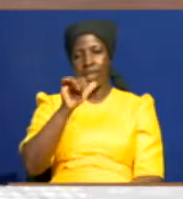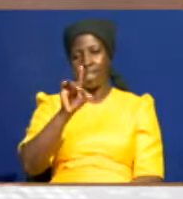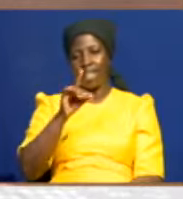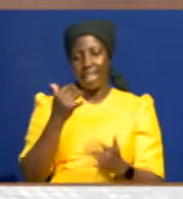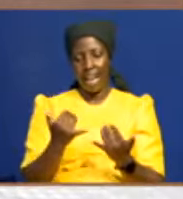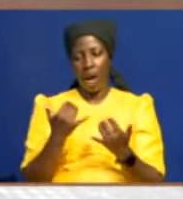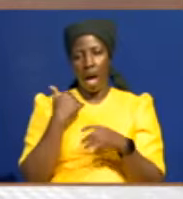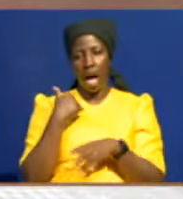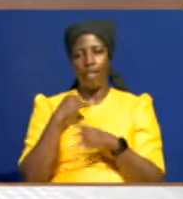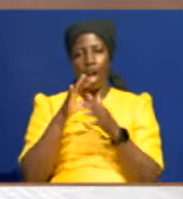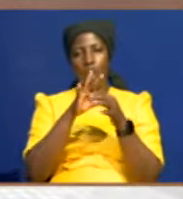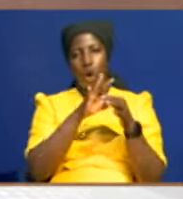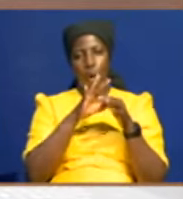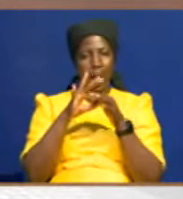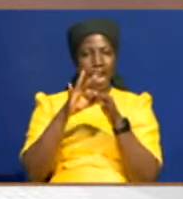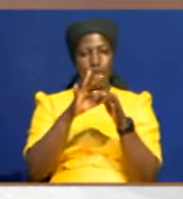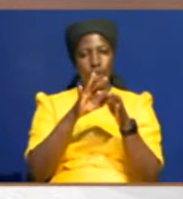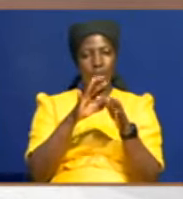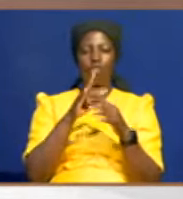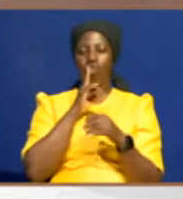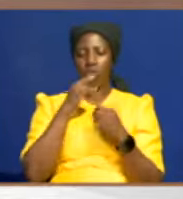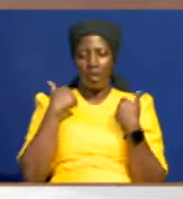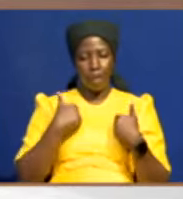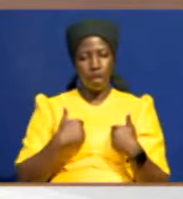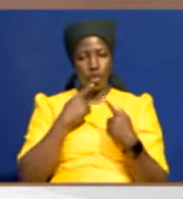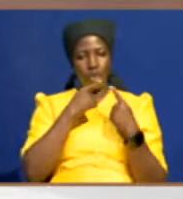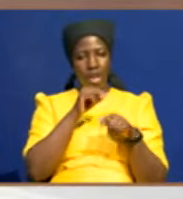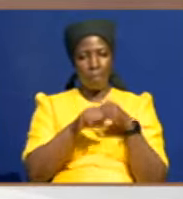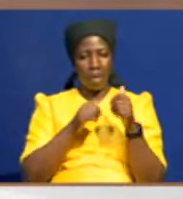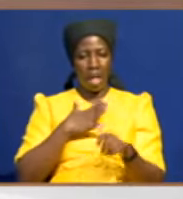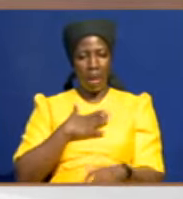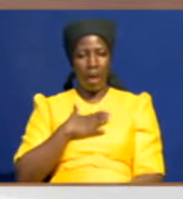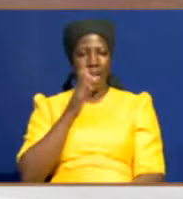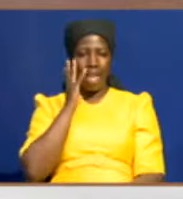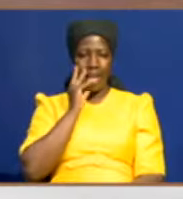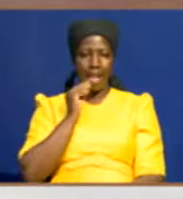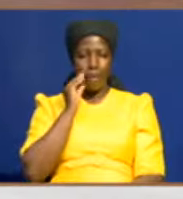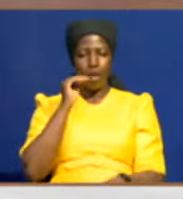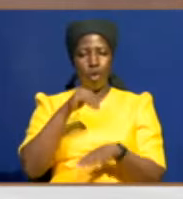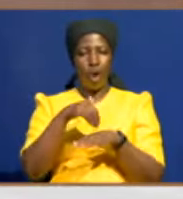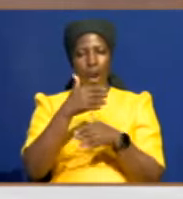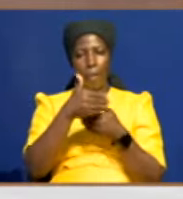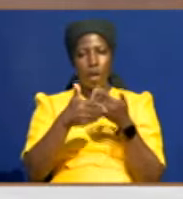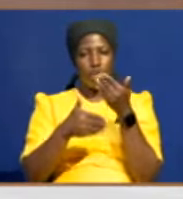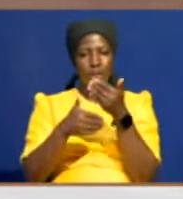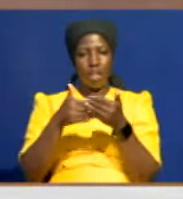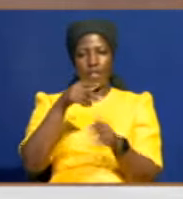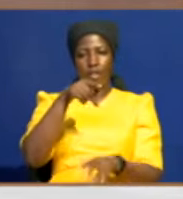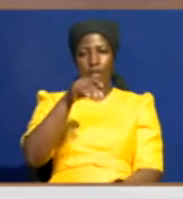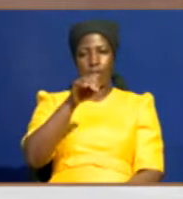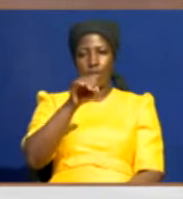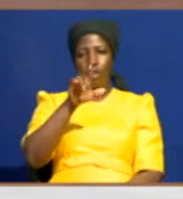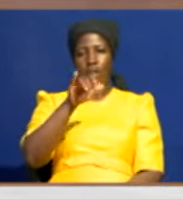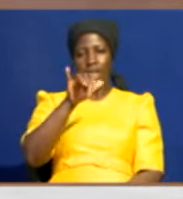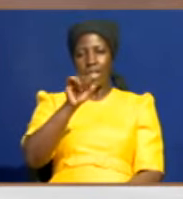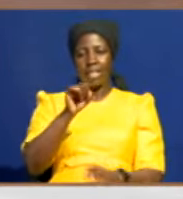cooperation in this regard. I spoke about our experiences in terms of the construction of the Polish healthcare